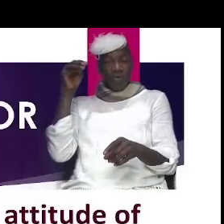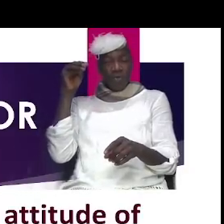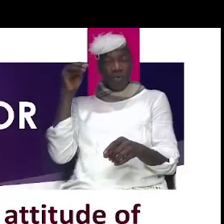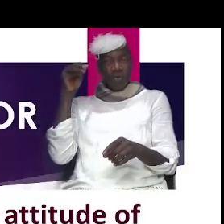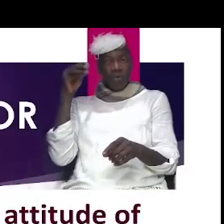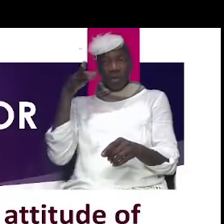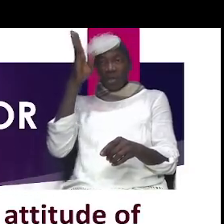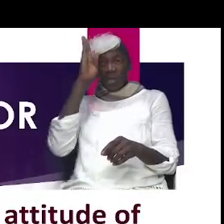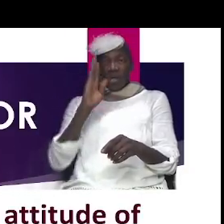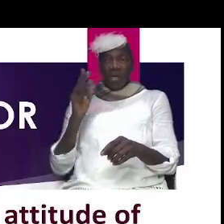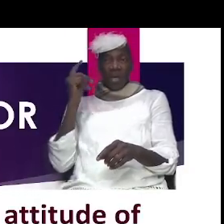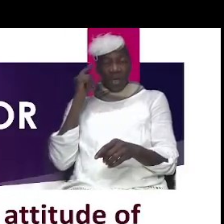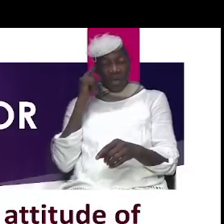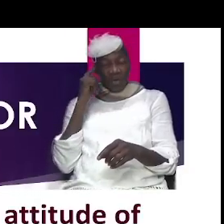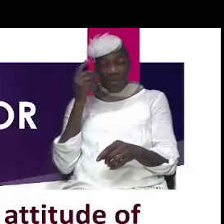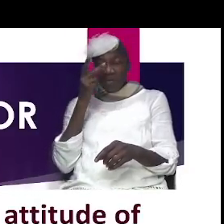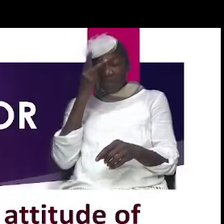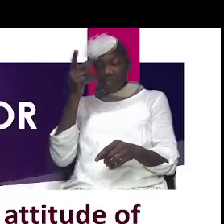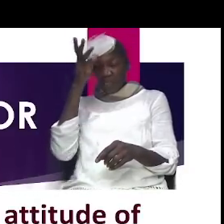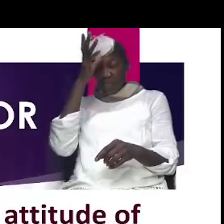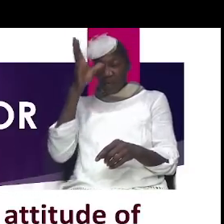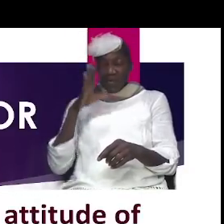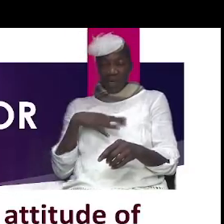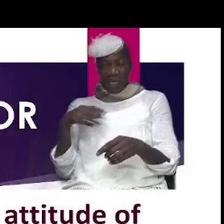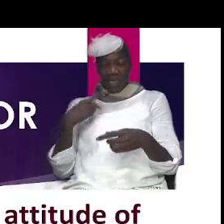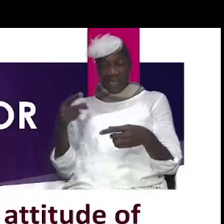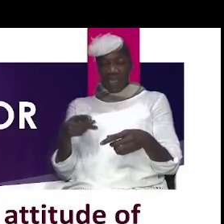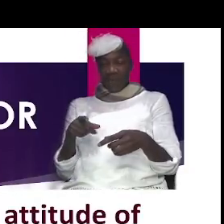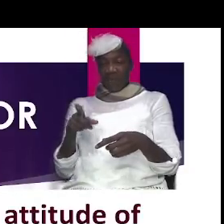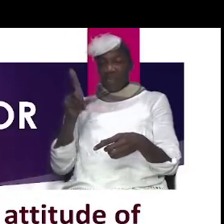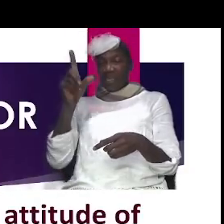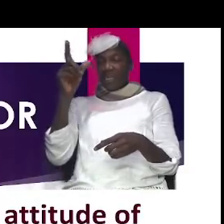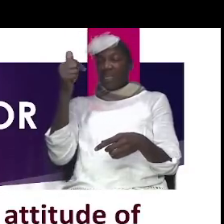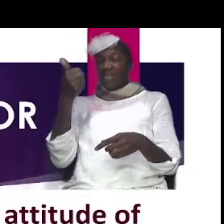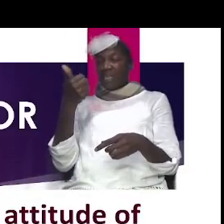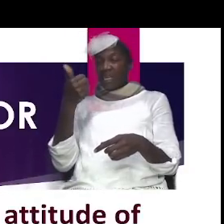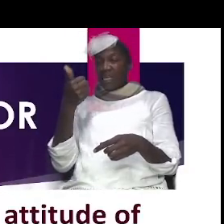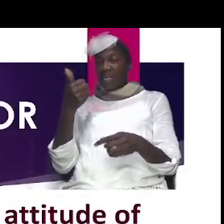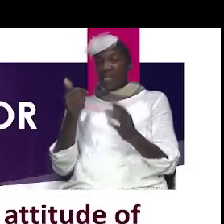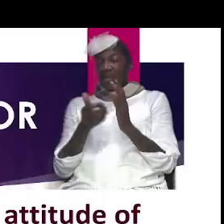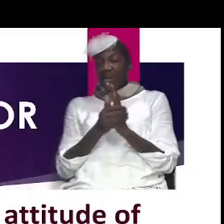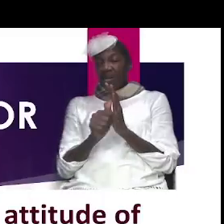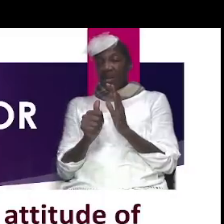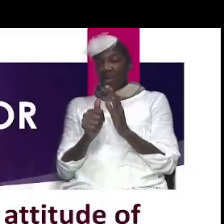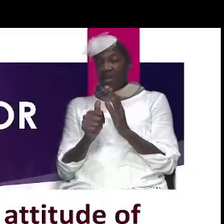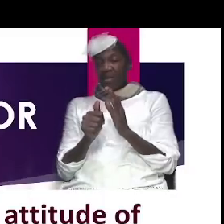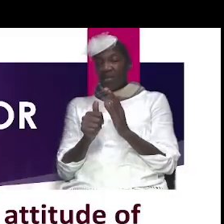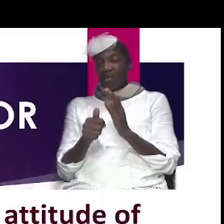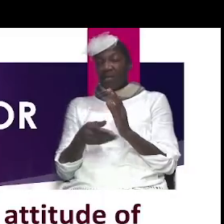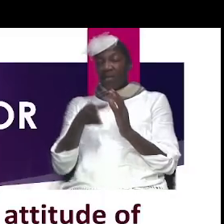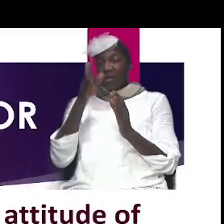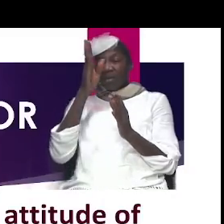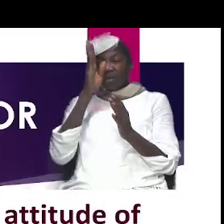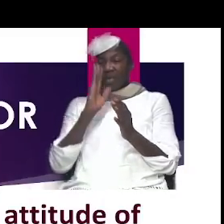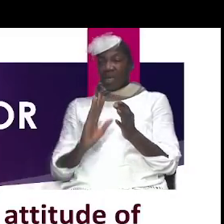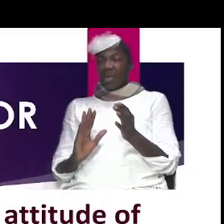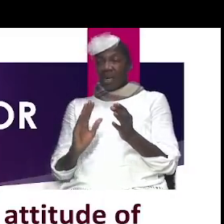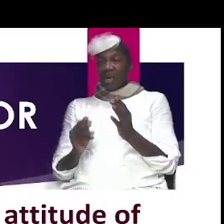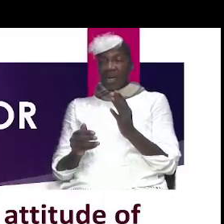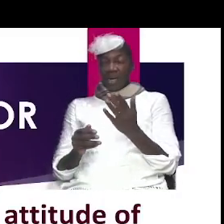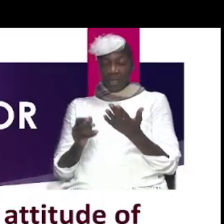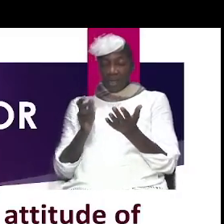We see a man give $10. We say, boy, that man give $10. In God's diary, that man could give